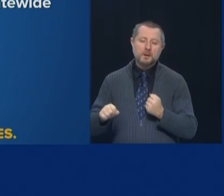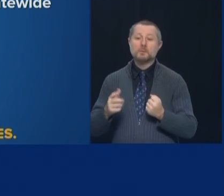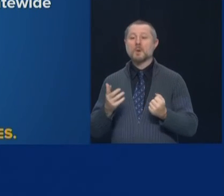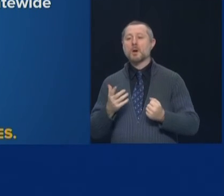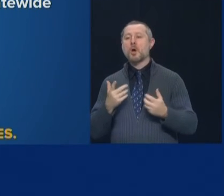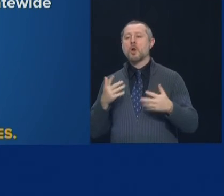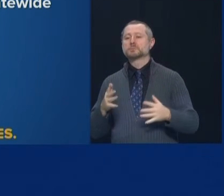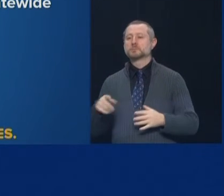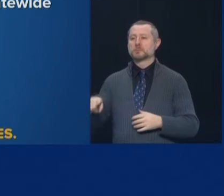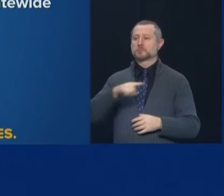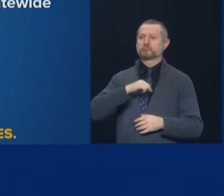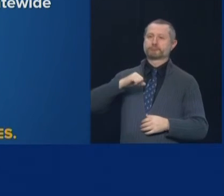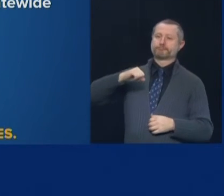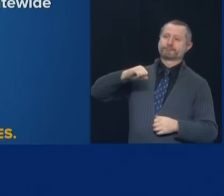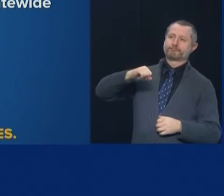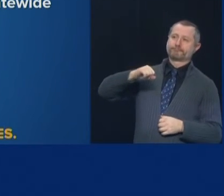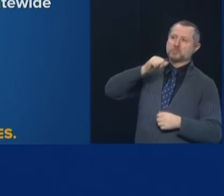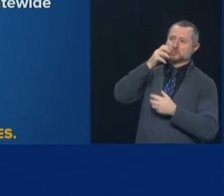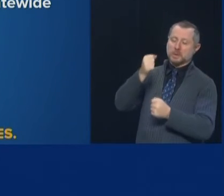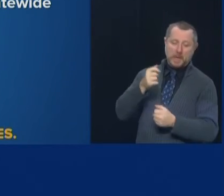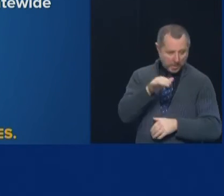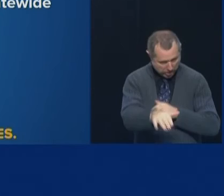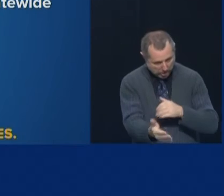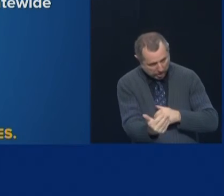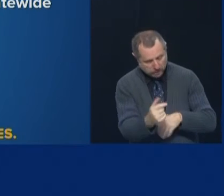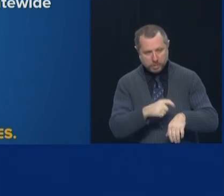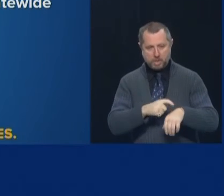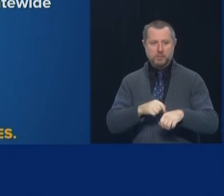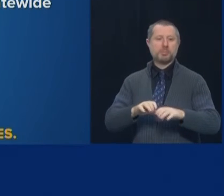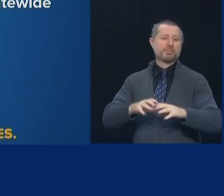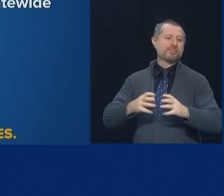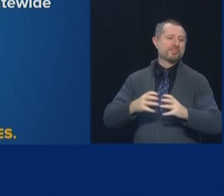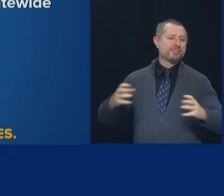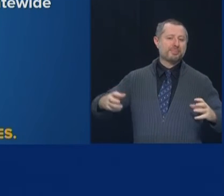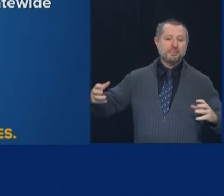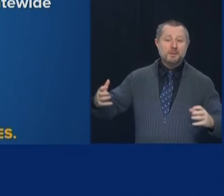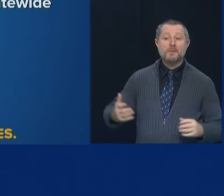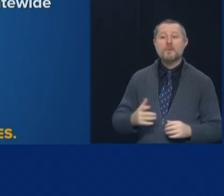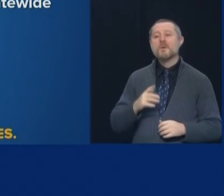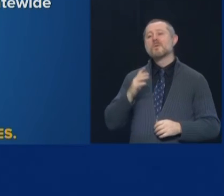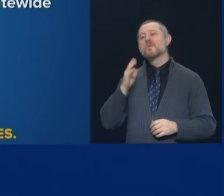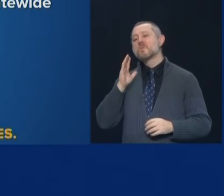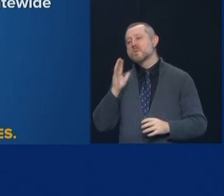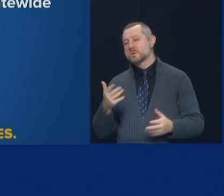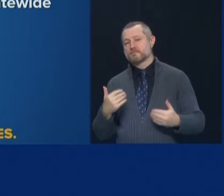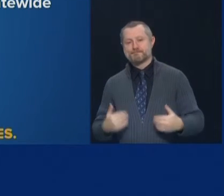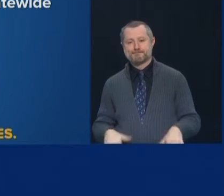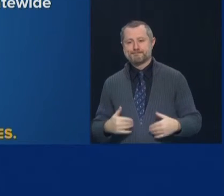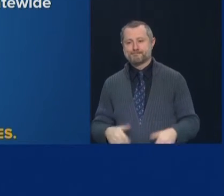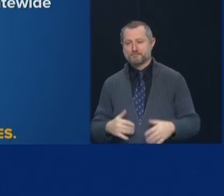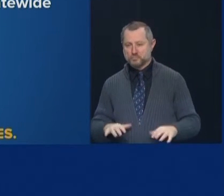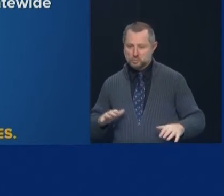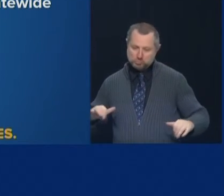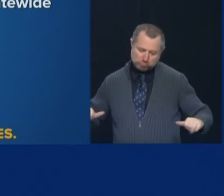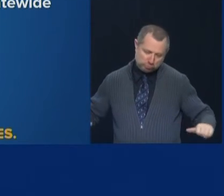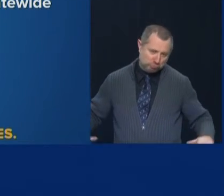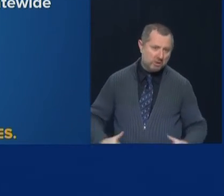vaccine going in. So this is going to be an incredibly challenging